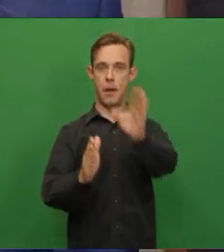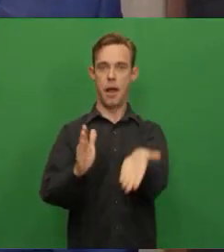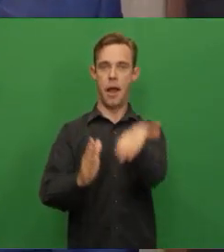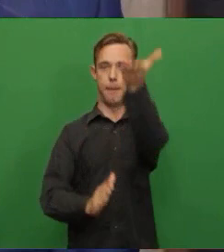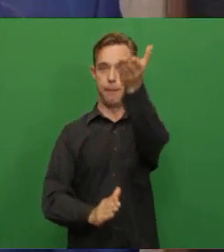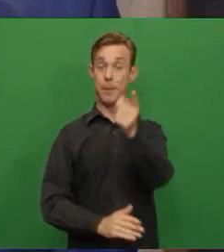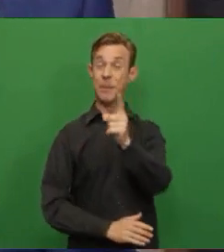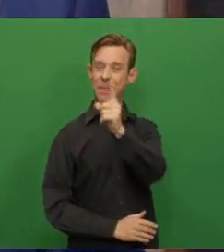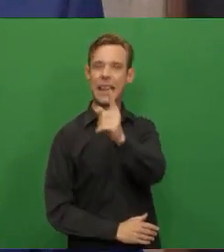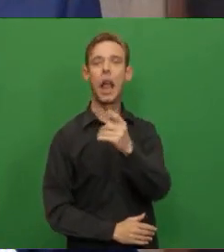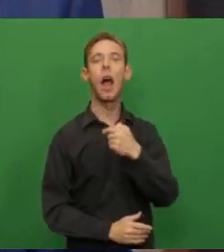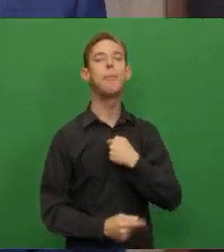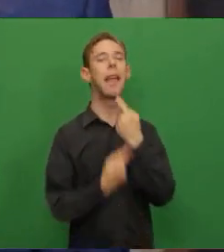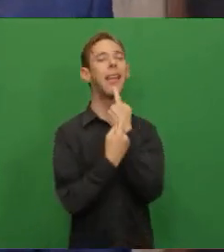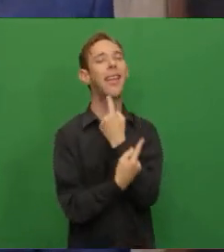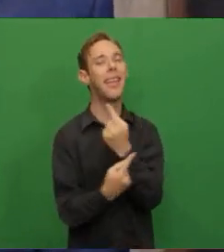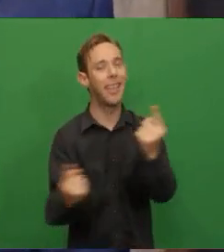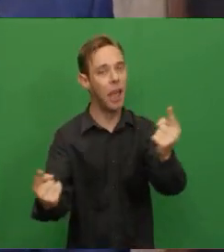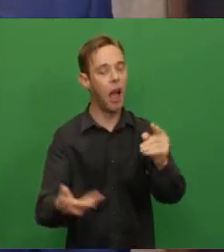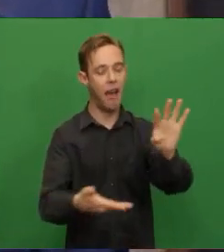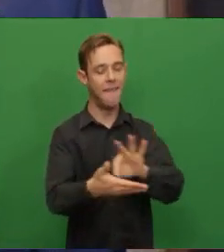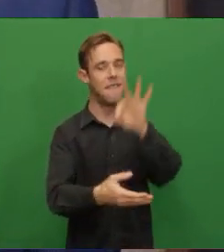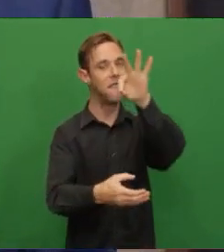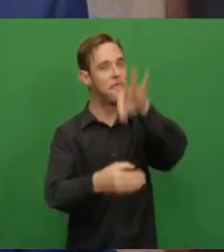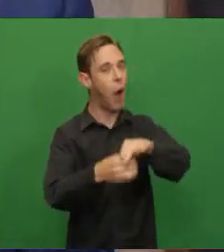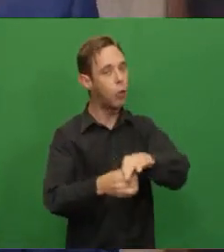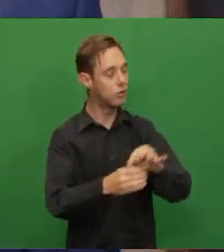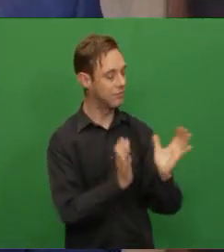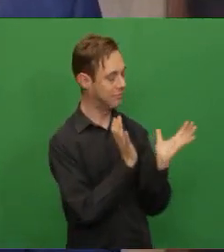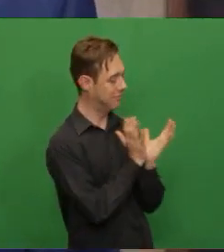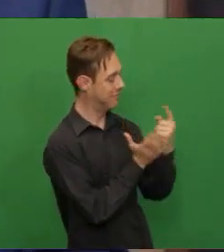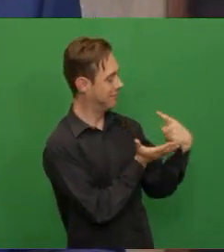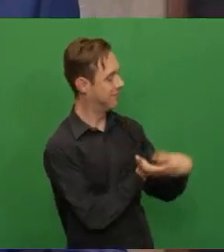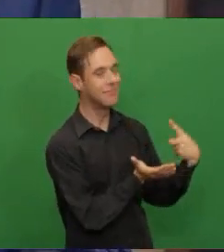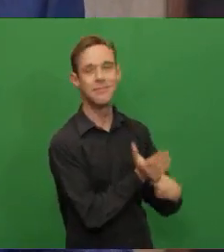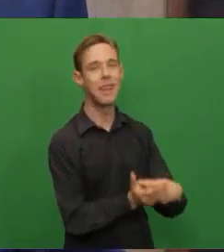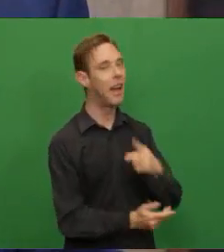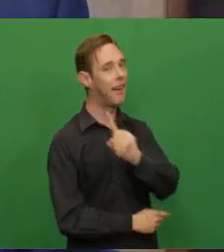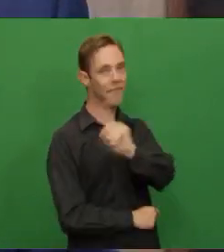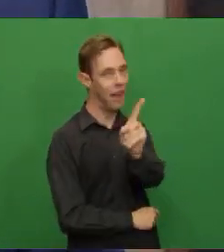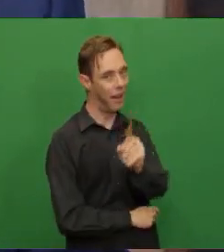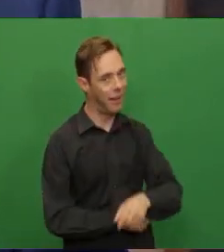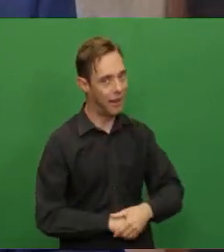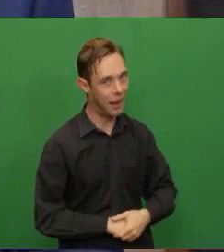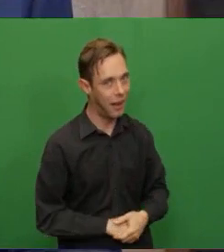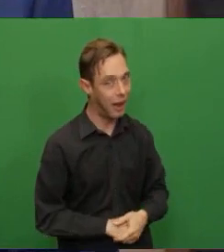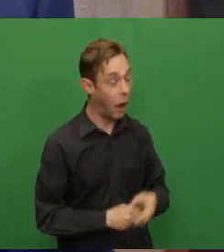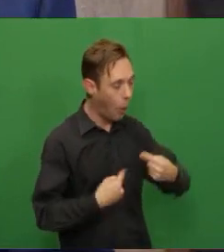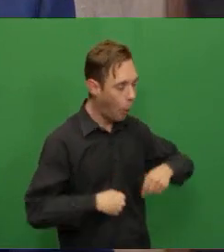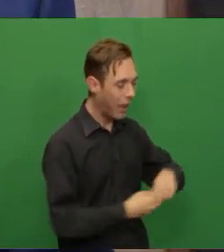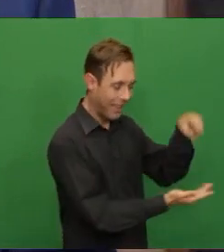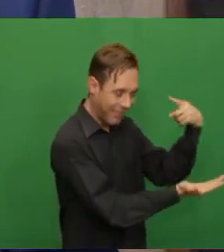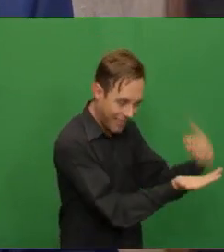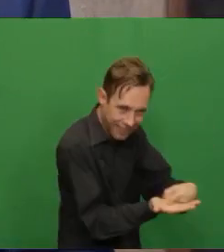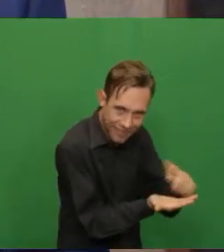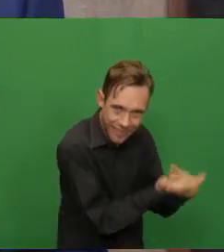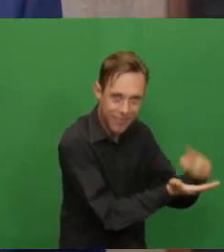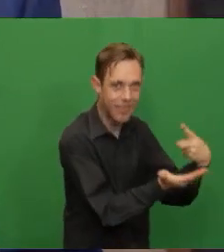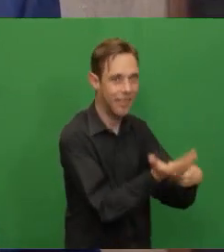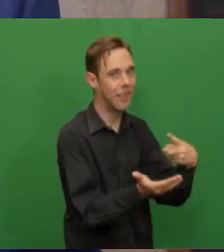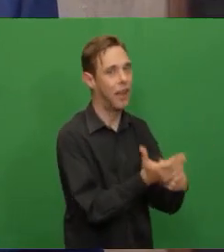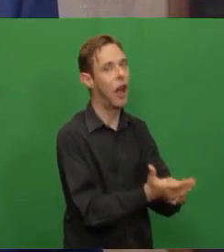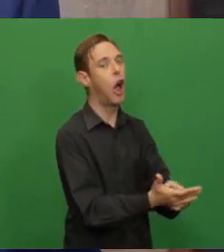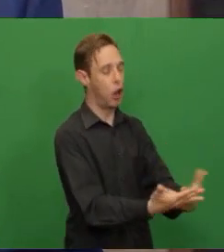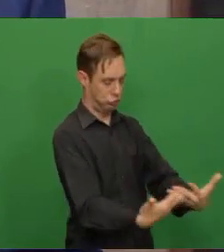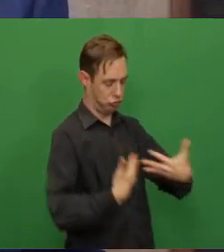for, preferred a hold, and 3 members preferred a hike. And then what